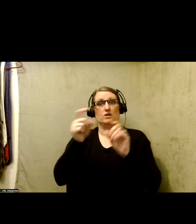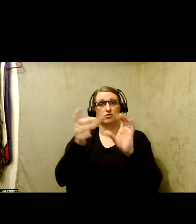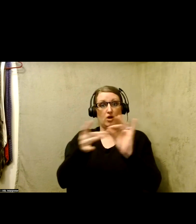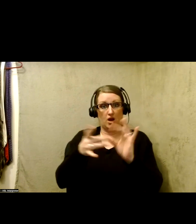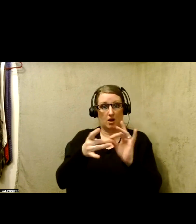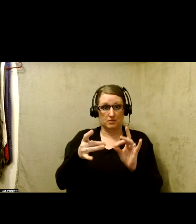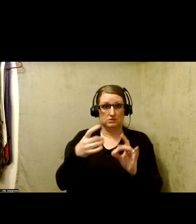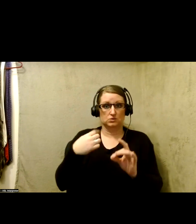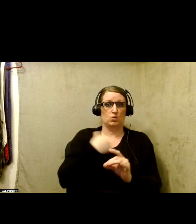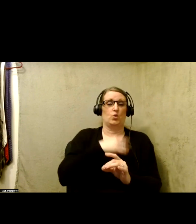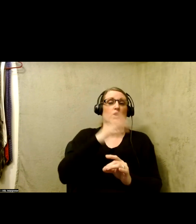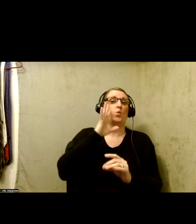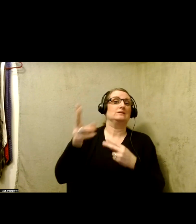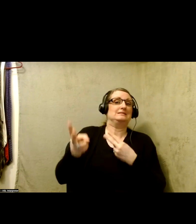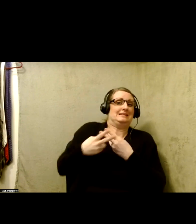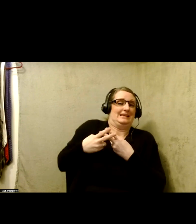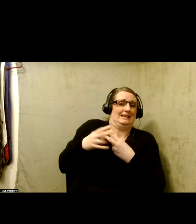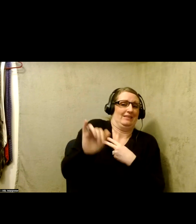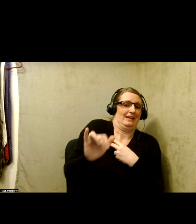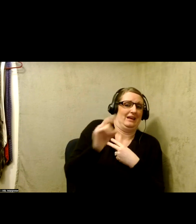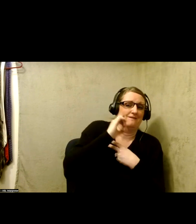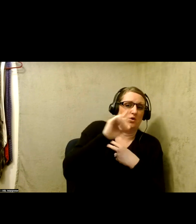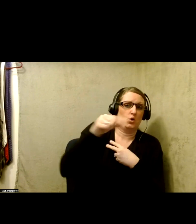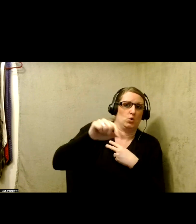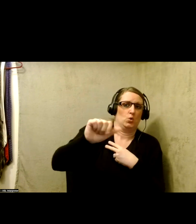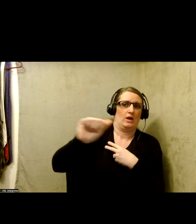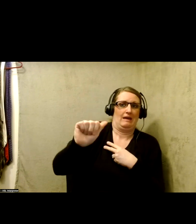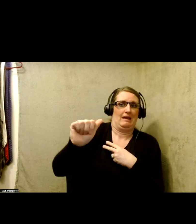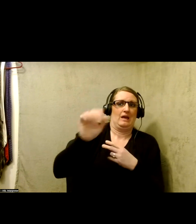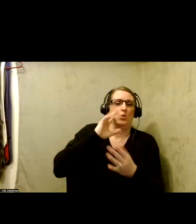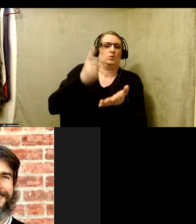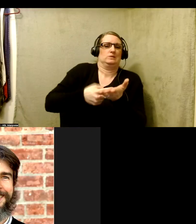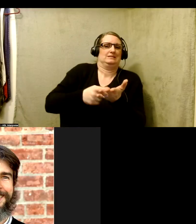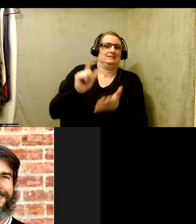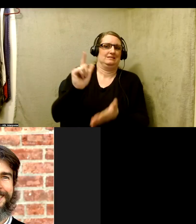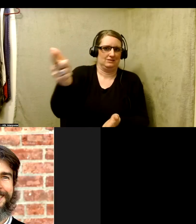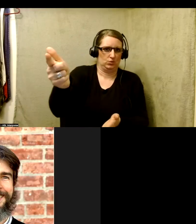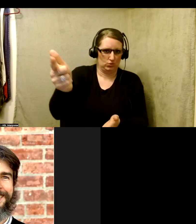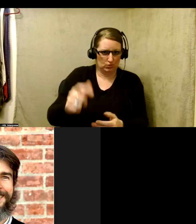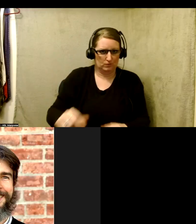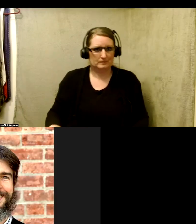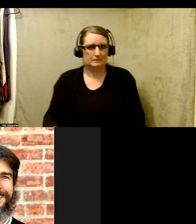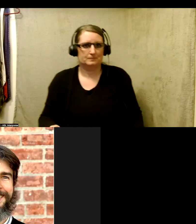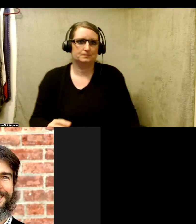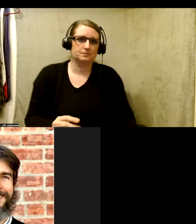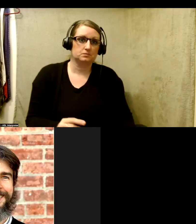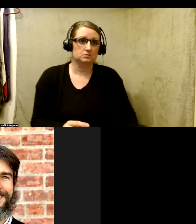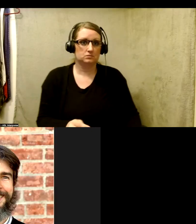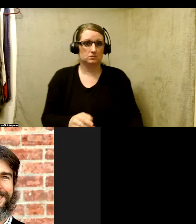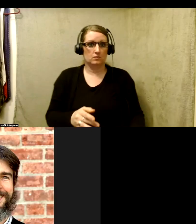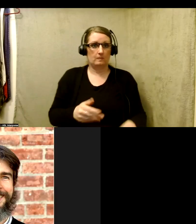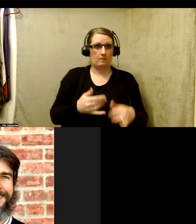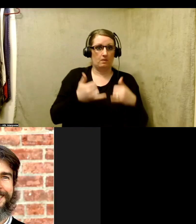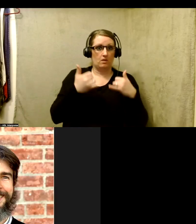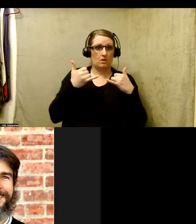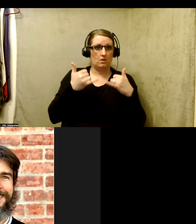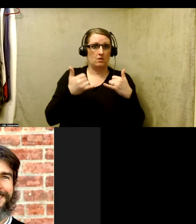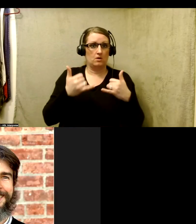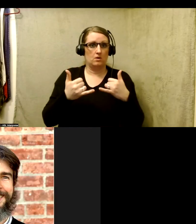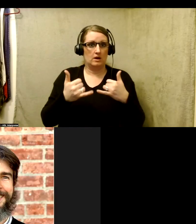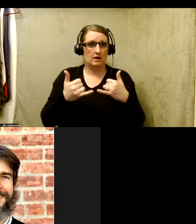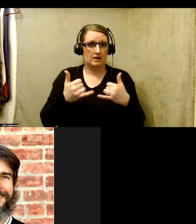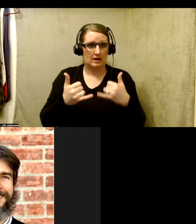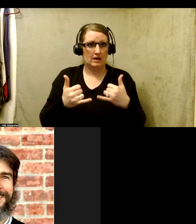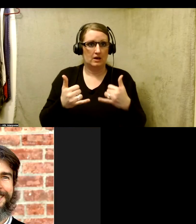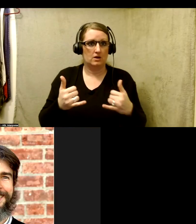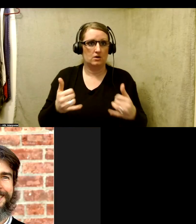going to save them for the Q&A when we'll discuss all the presentations together. But now we're going to, let's hear